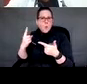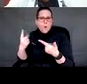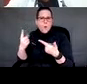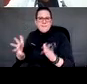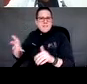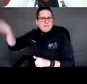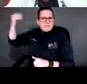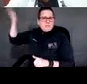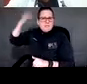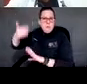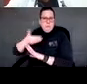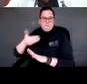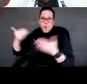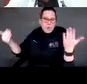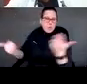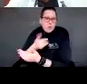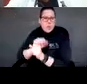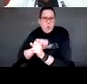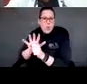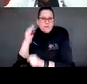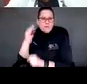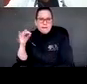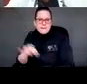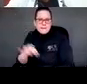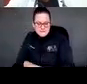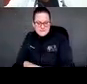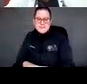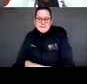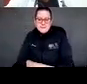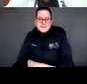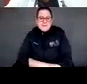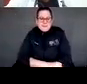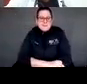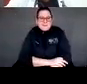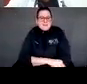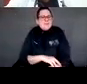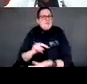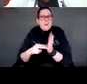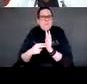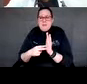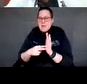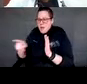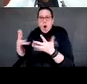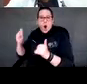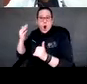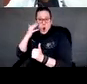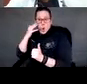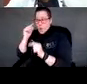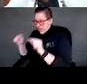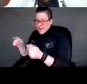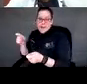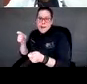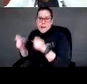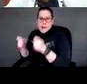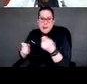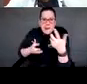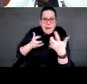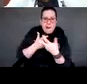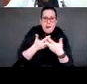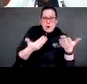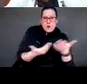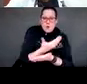before this novel coronavirus emerged. And so you could just adapt this, what you already knew, to this new